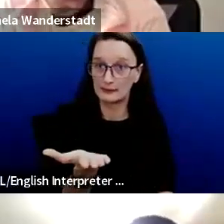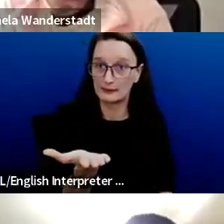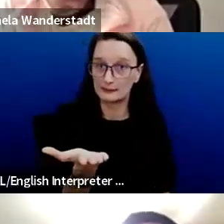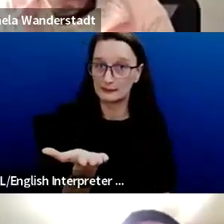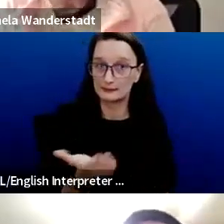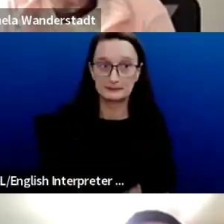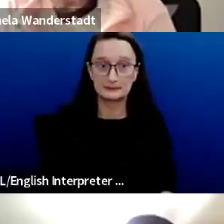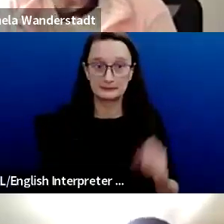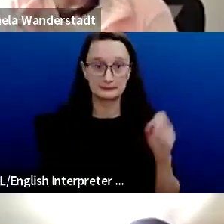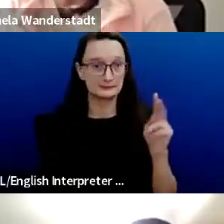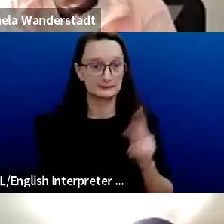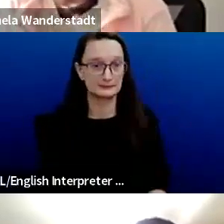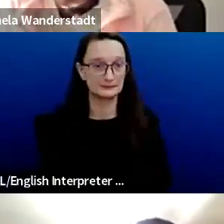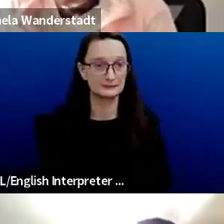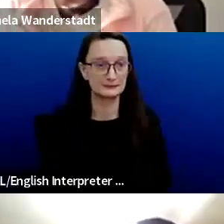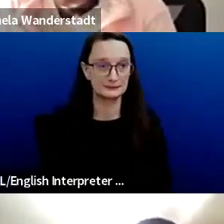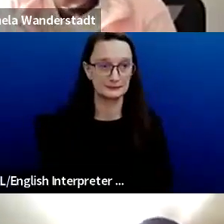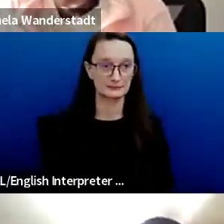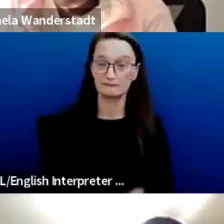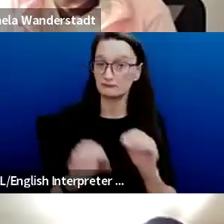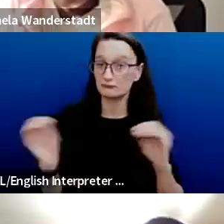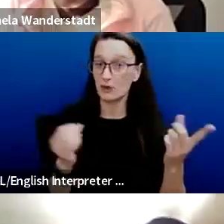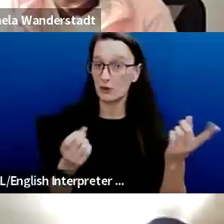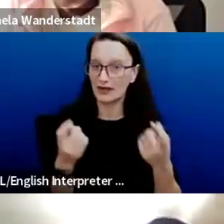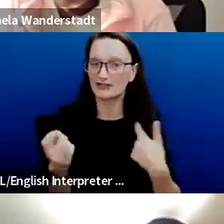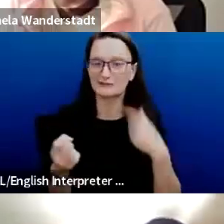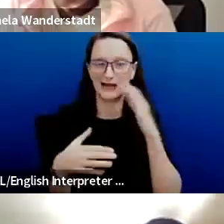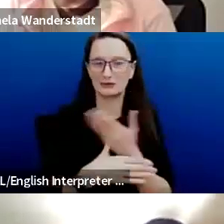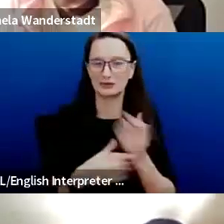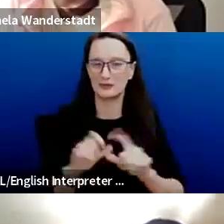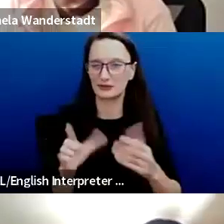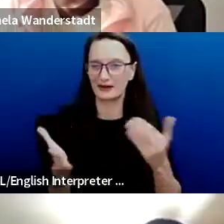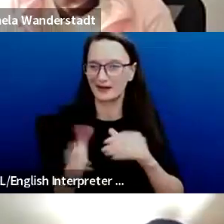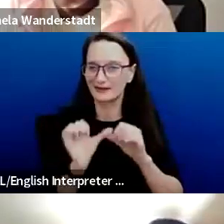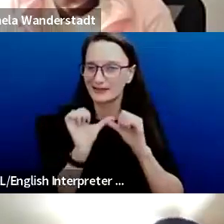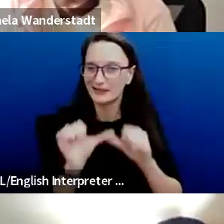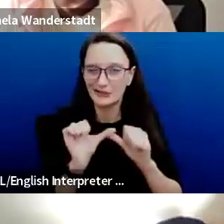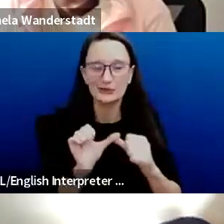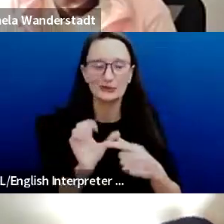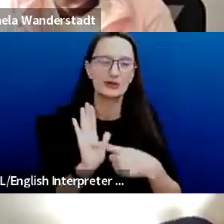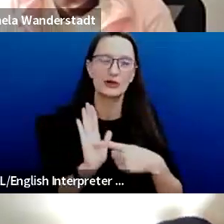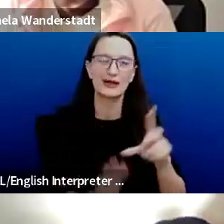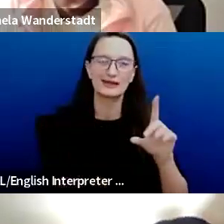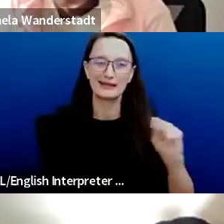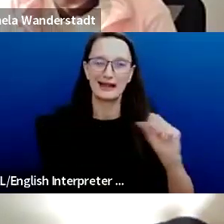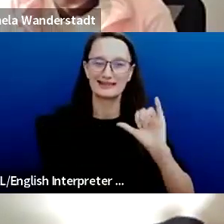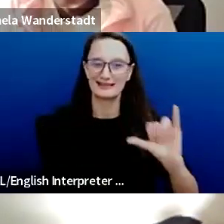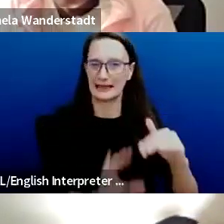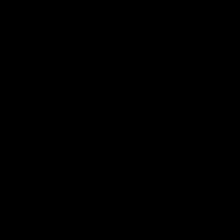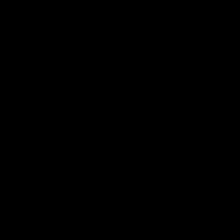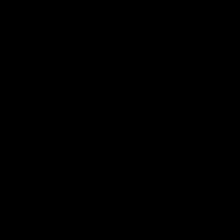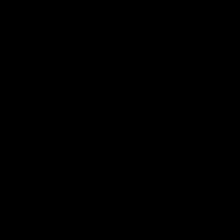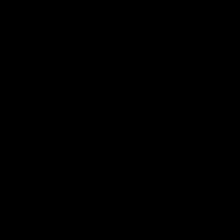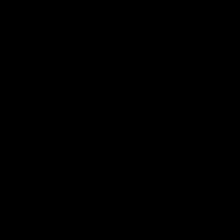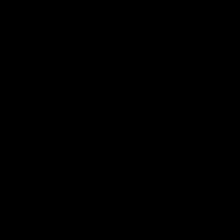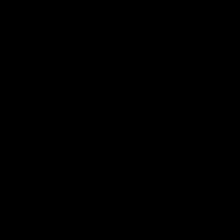All right. Very good. If there's no questions, I'm going to share my screen and continue just sharing DDS's email so that you have, again,